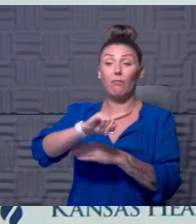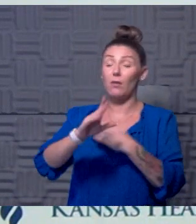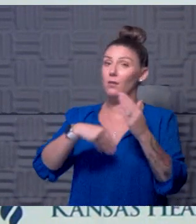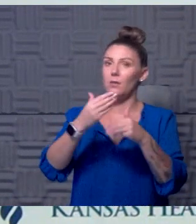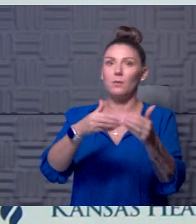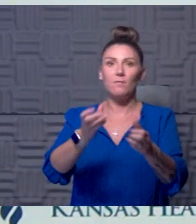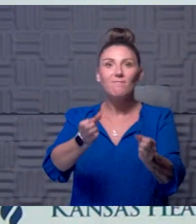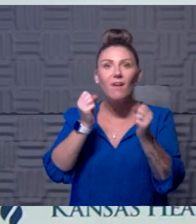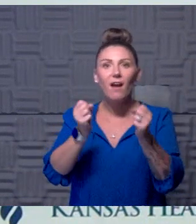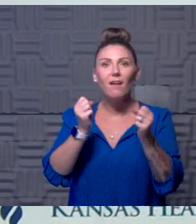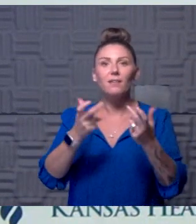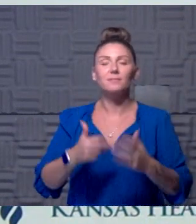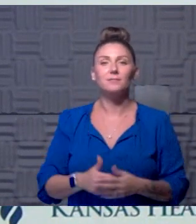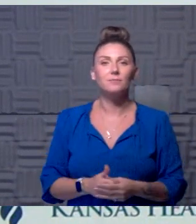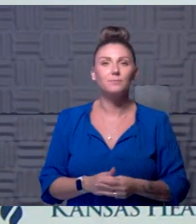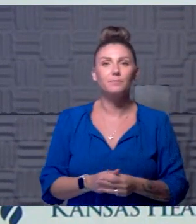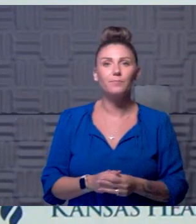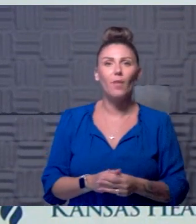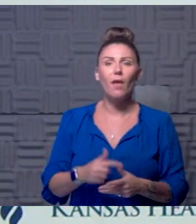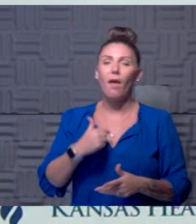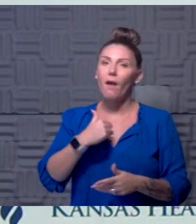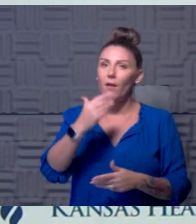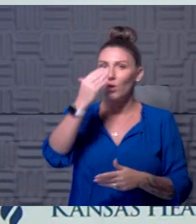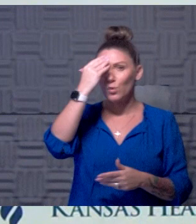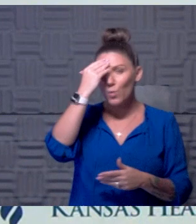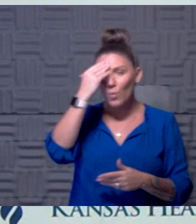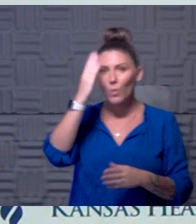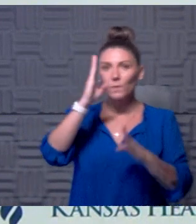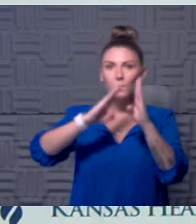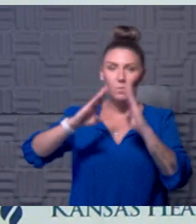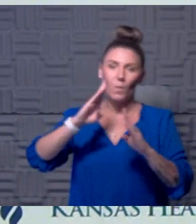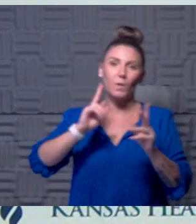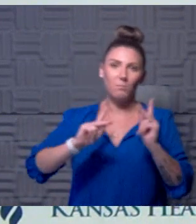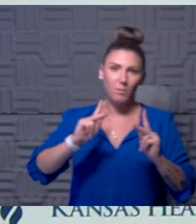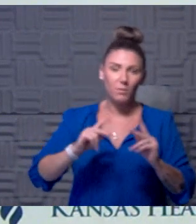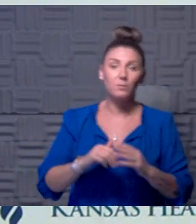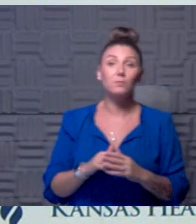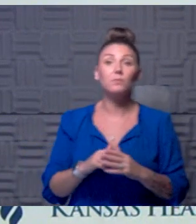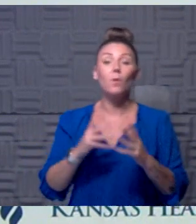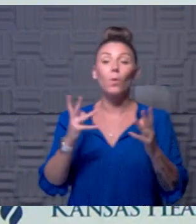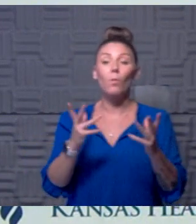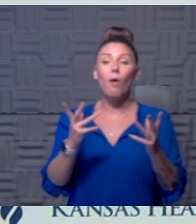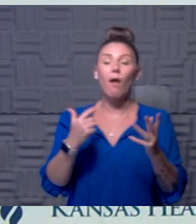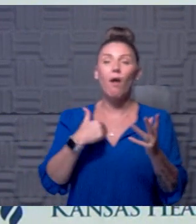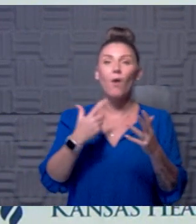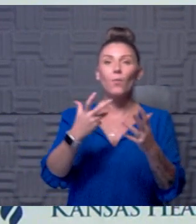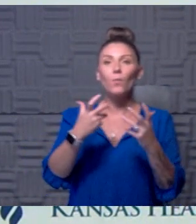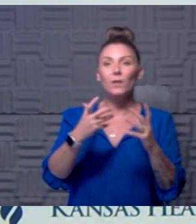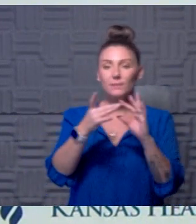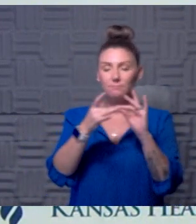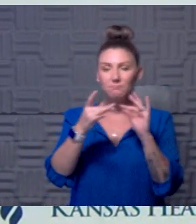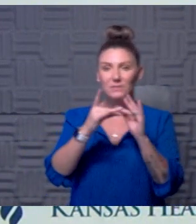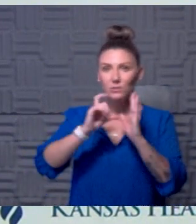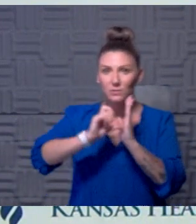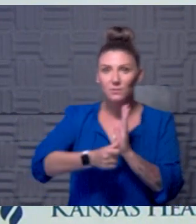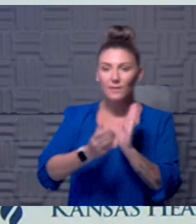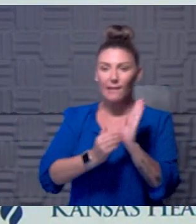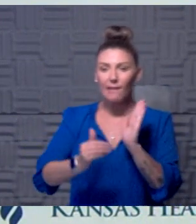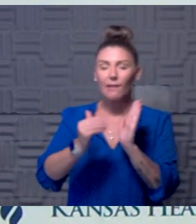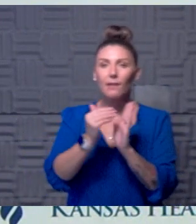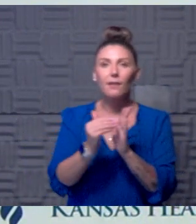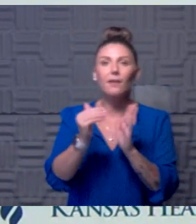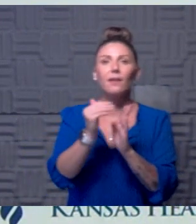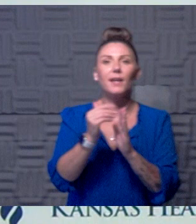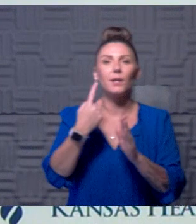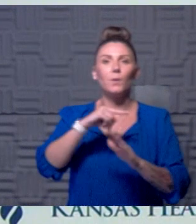very fast speed, which I know has worried some people. What I want to say over and over again is we are moving